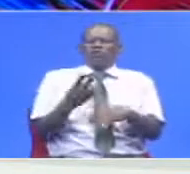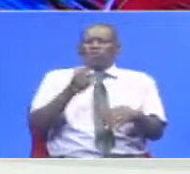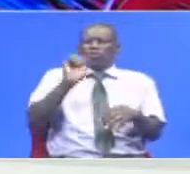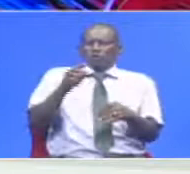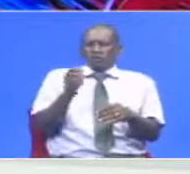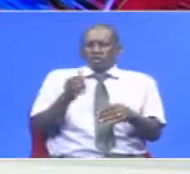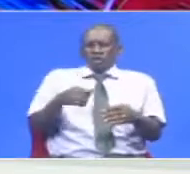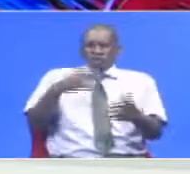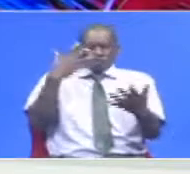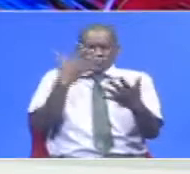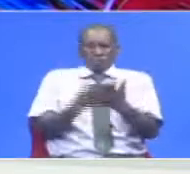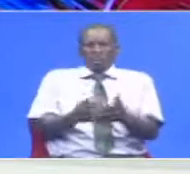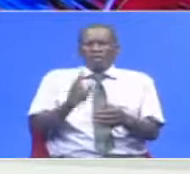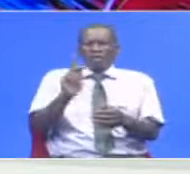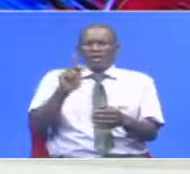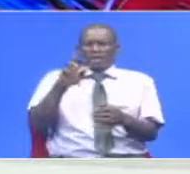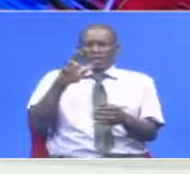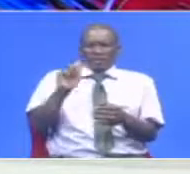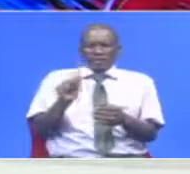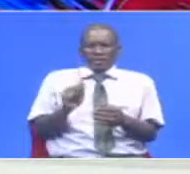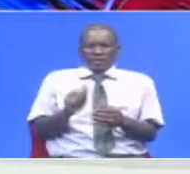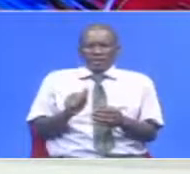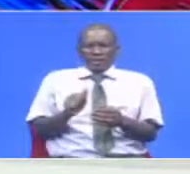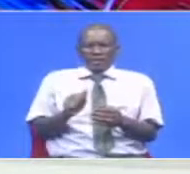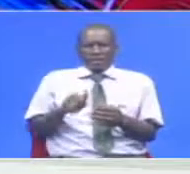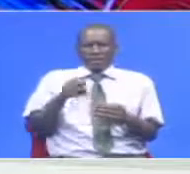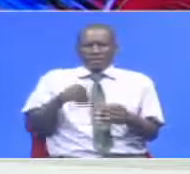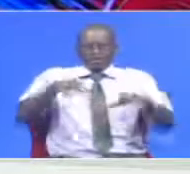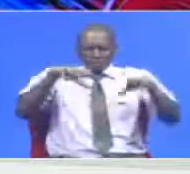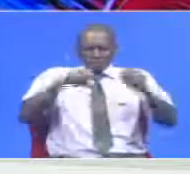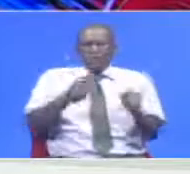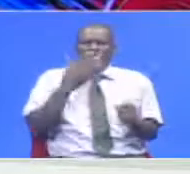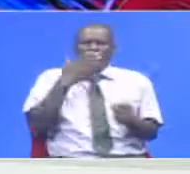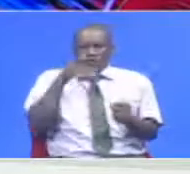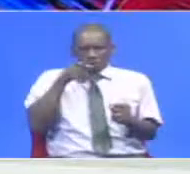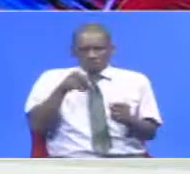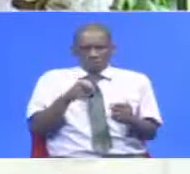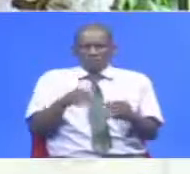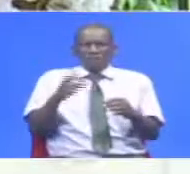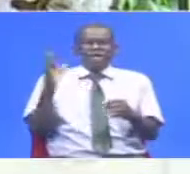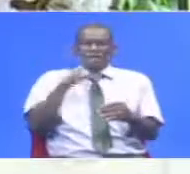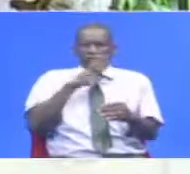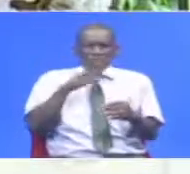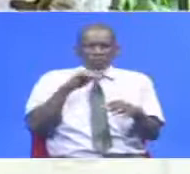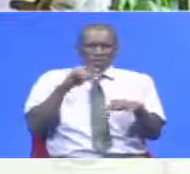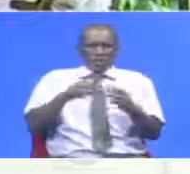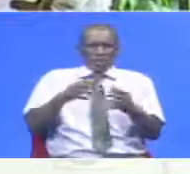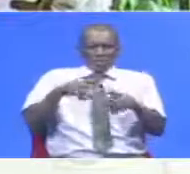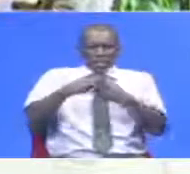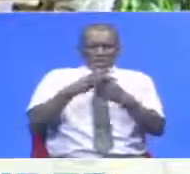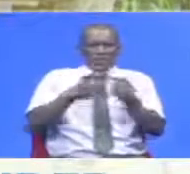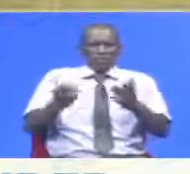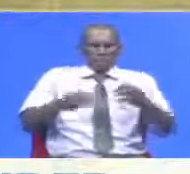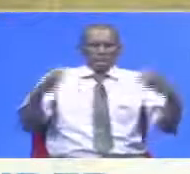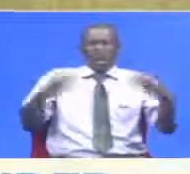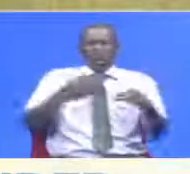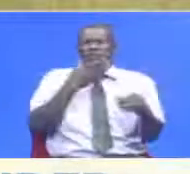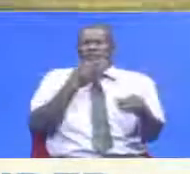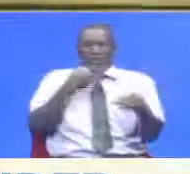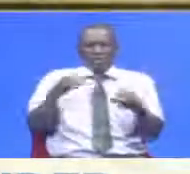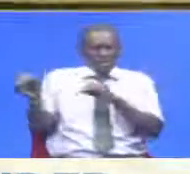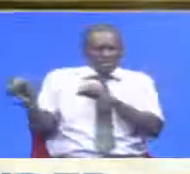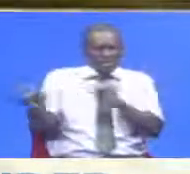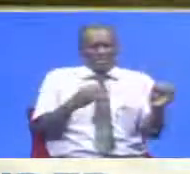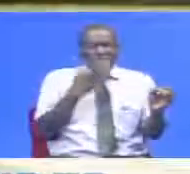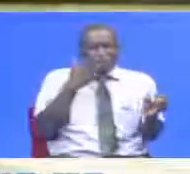Authority KRA custom officers. The seizure took place in Webuye at the garage, where a group of men transferred the sugar